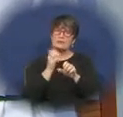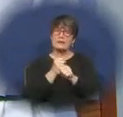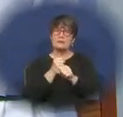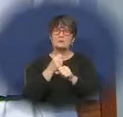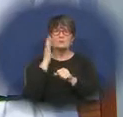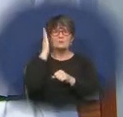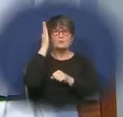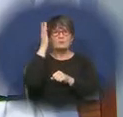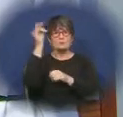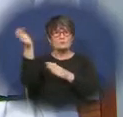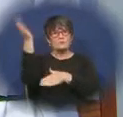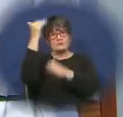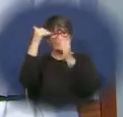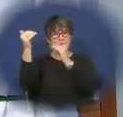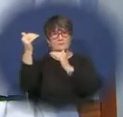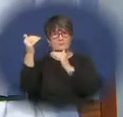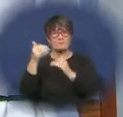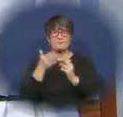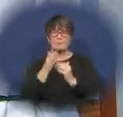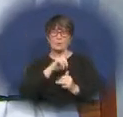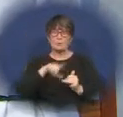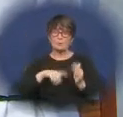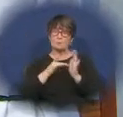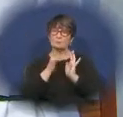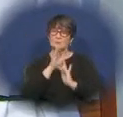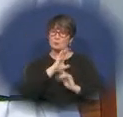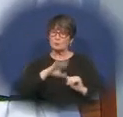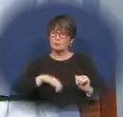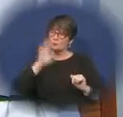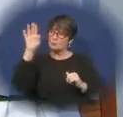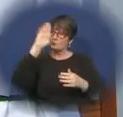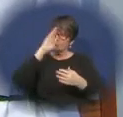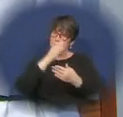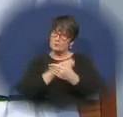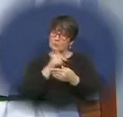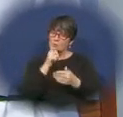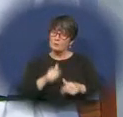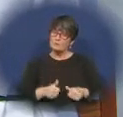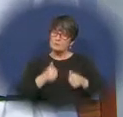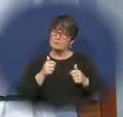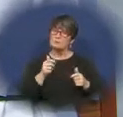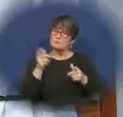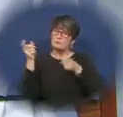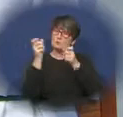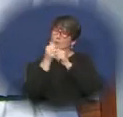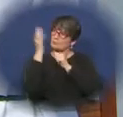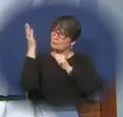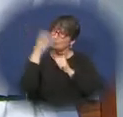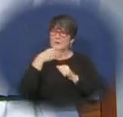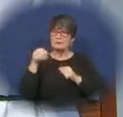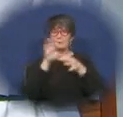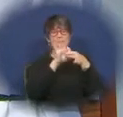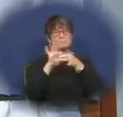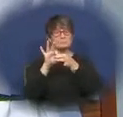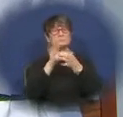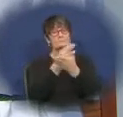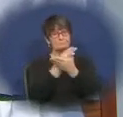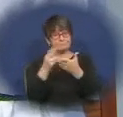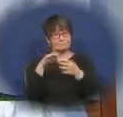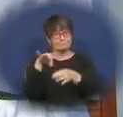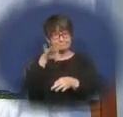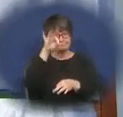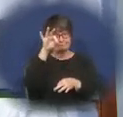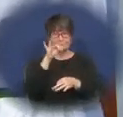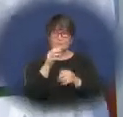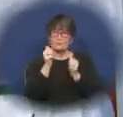treasures of heaven. Through our Lord Jesus Christ, your Son, who lives and reigns with you in the unity of the Holy